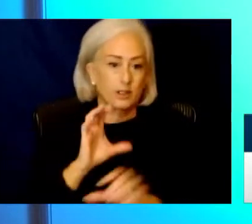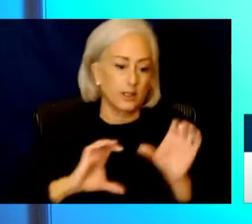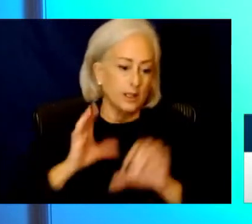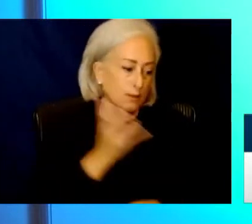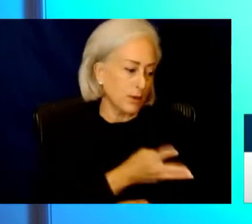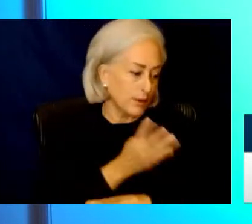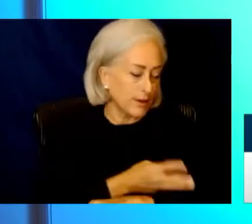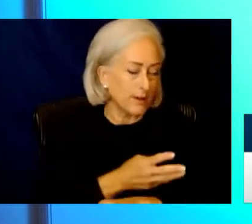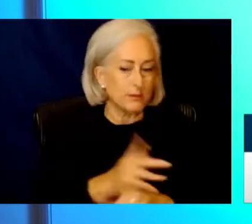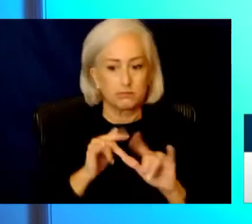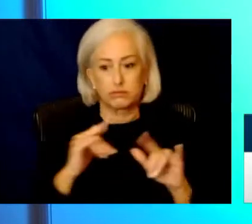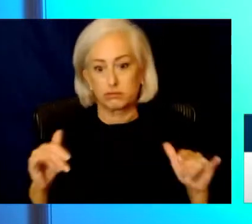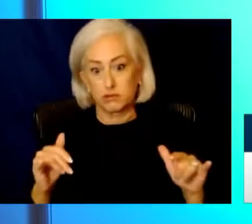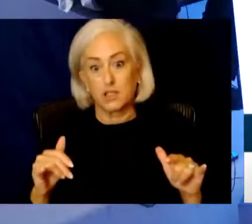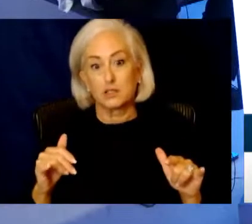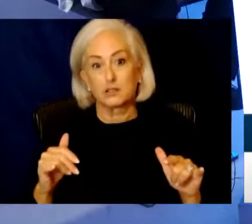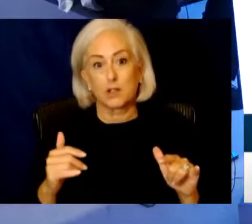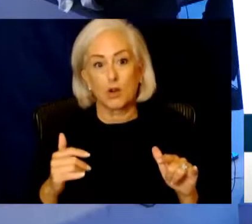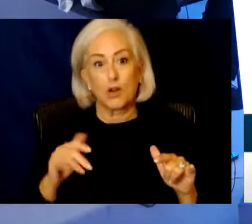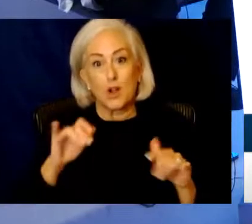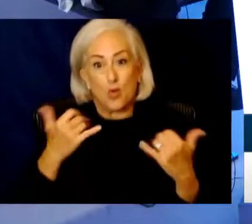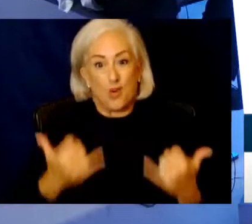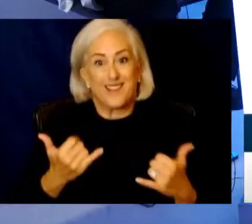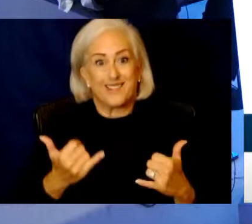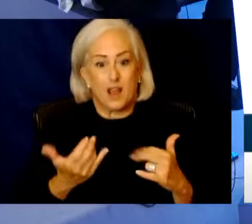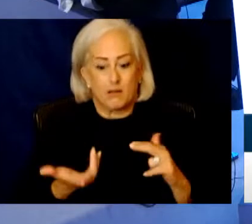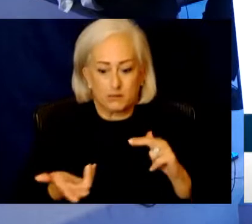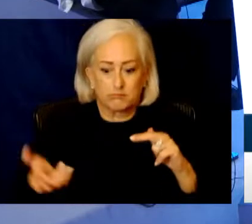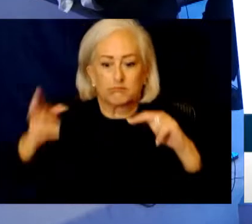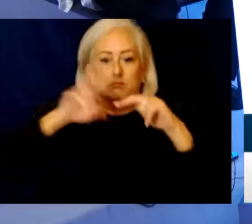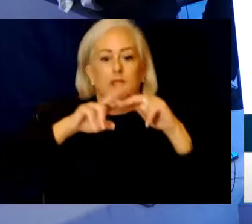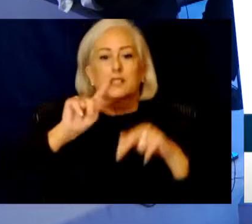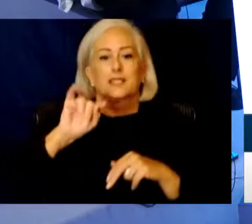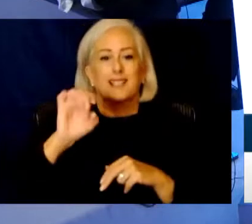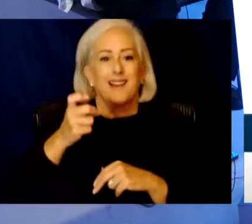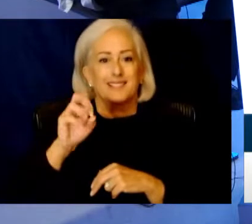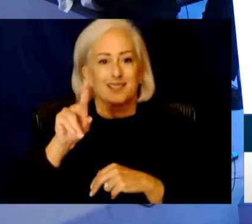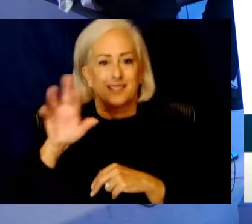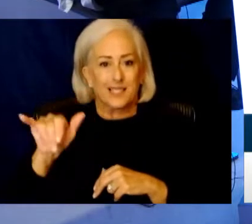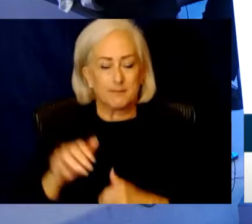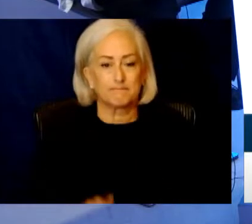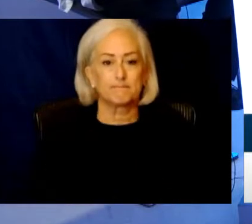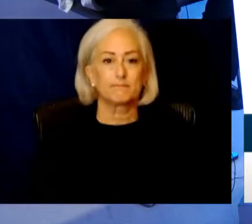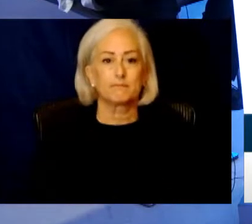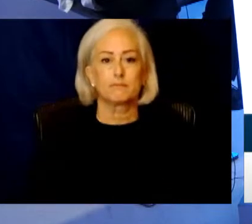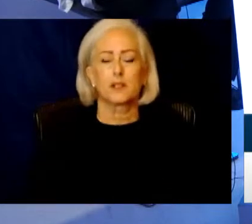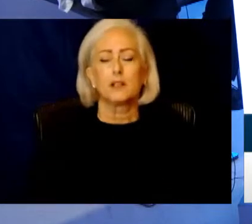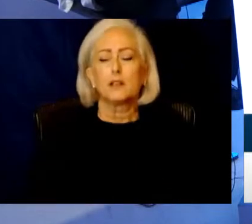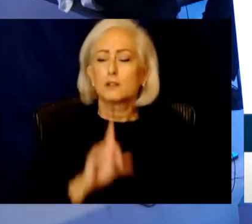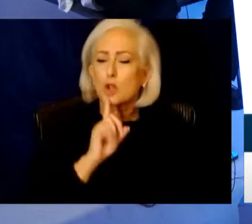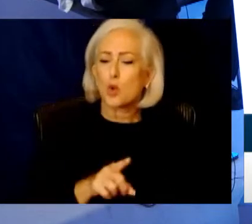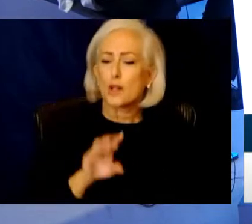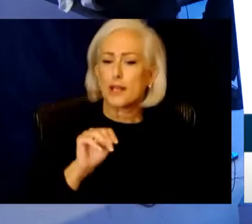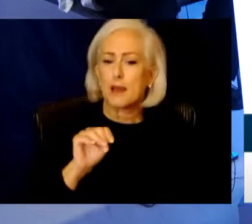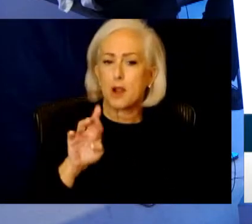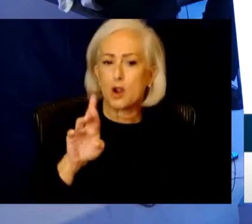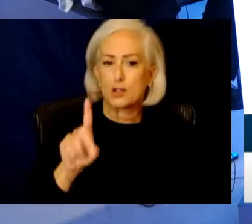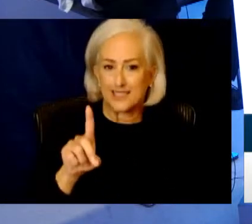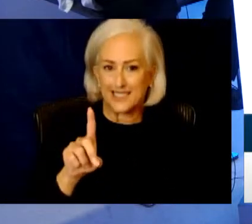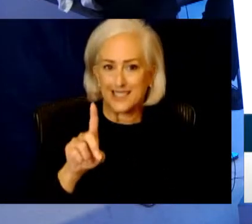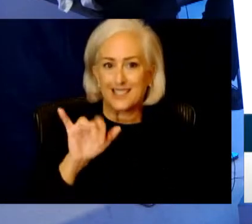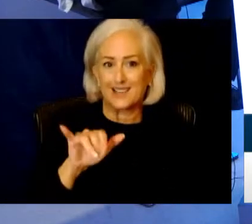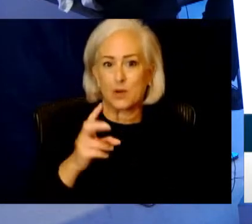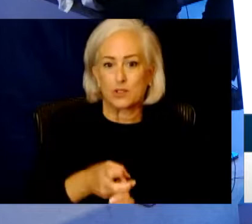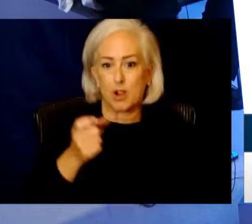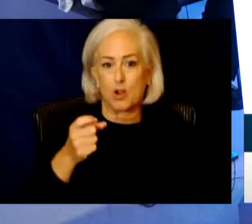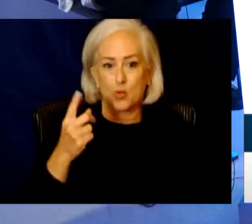significant toxicities related to what we do now. So so historically, MMRD would be one of the harder ones to treat, right? Is that as I